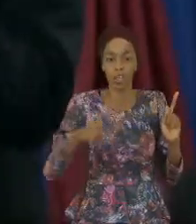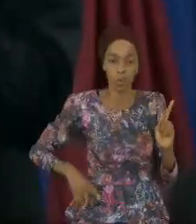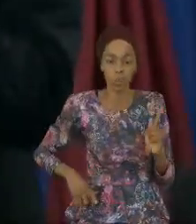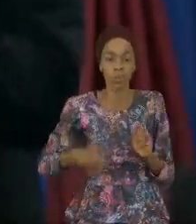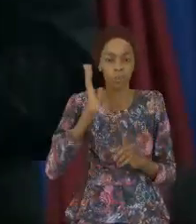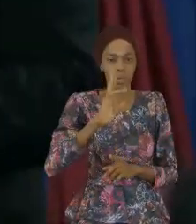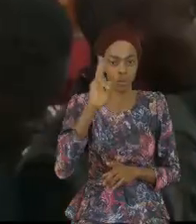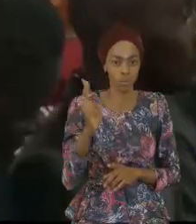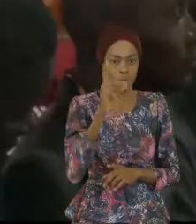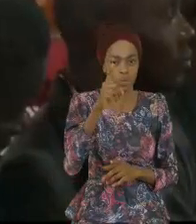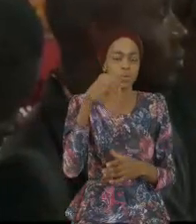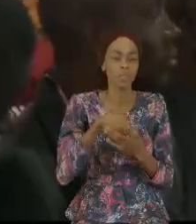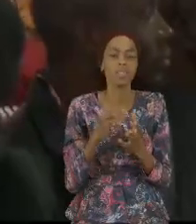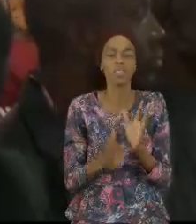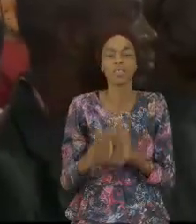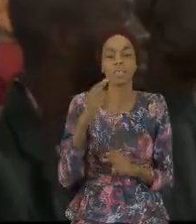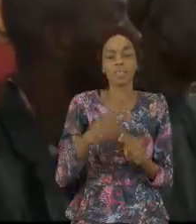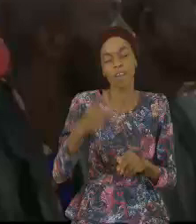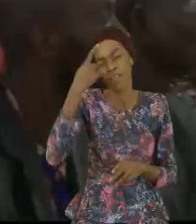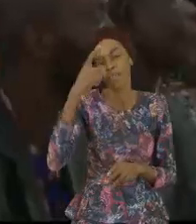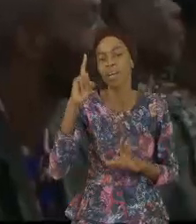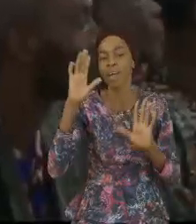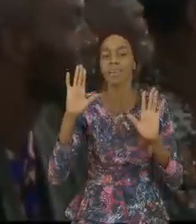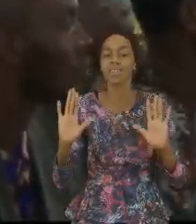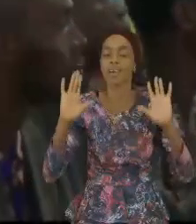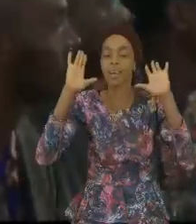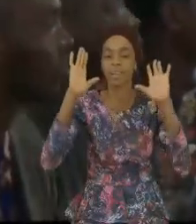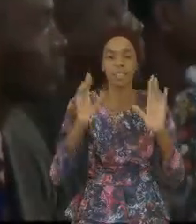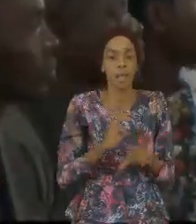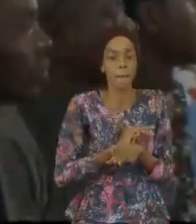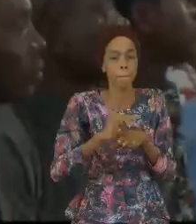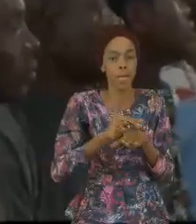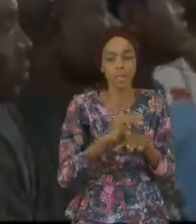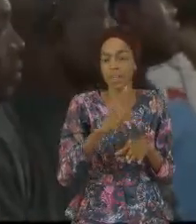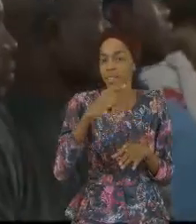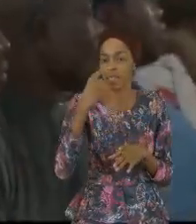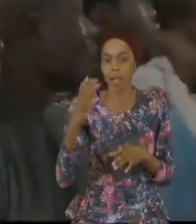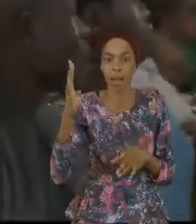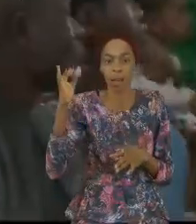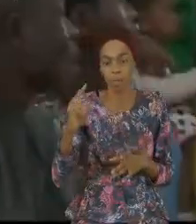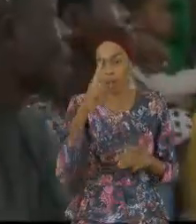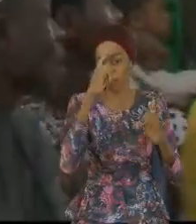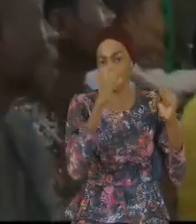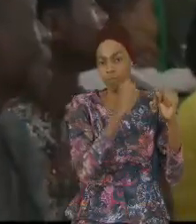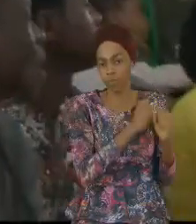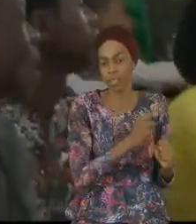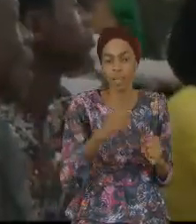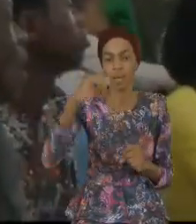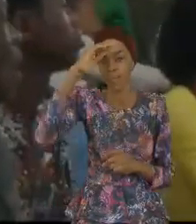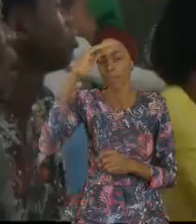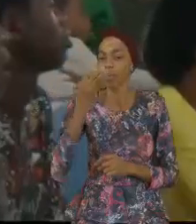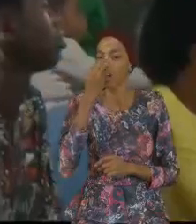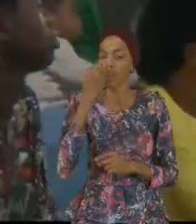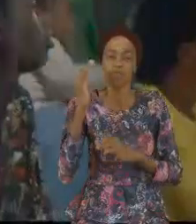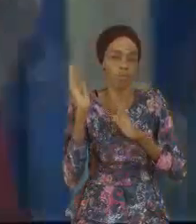you. An excellent ministry. It says, by faith he forsook Egypt, not